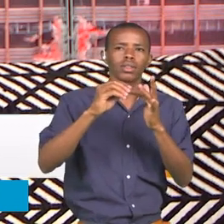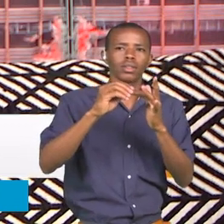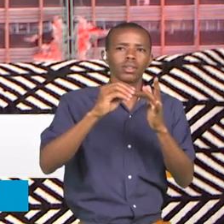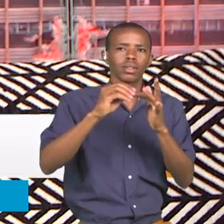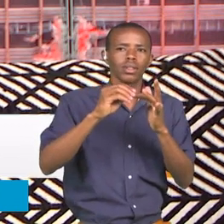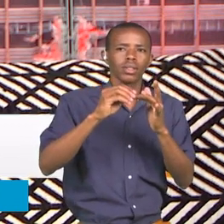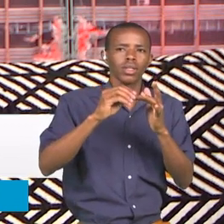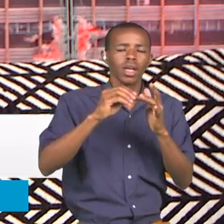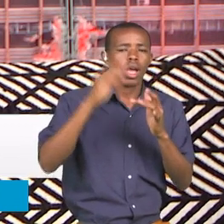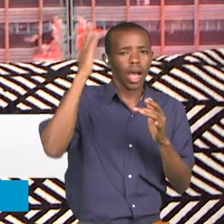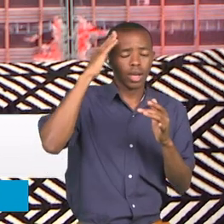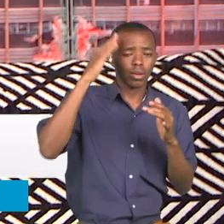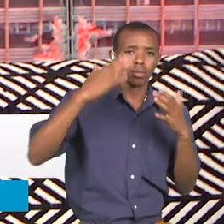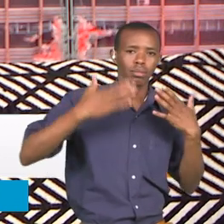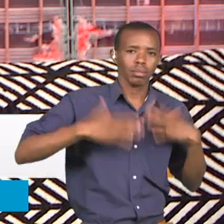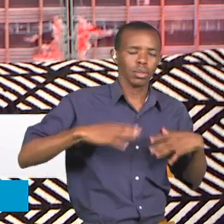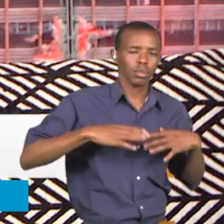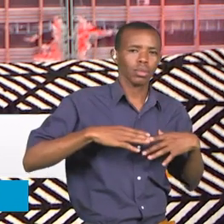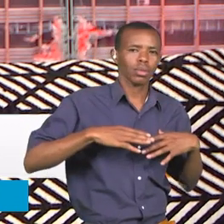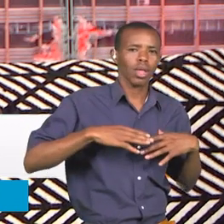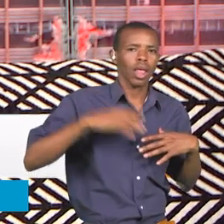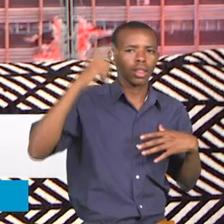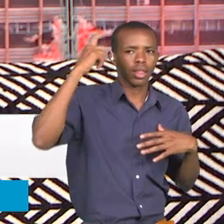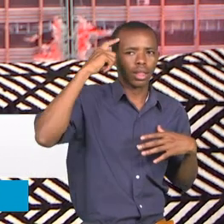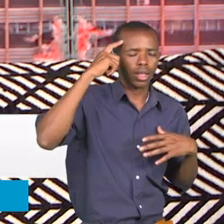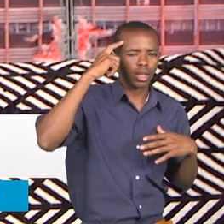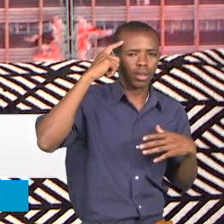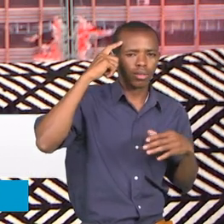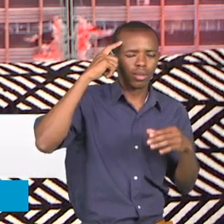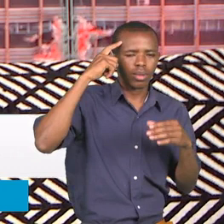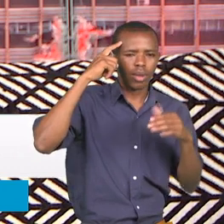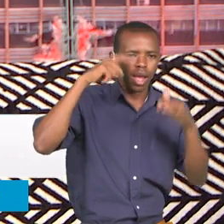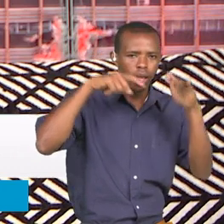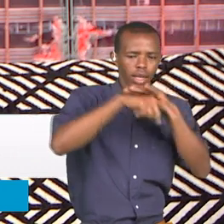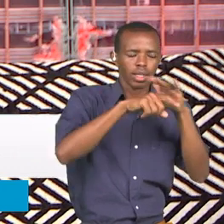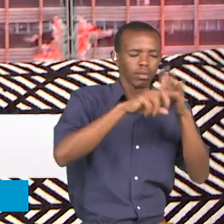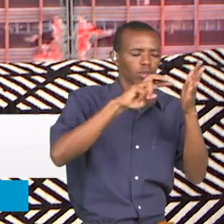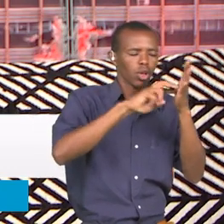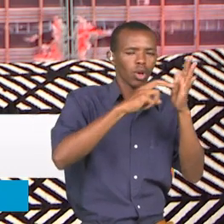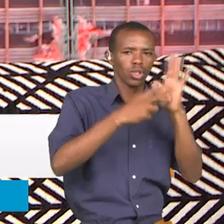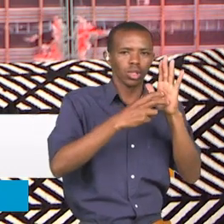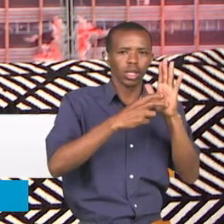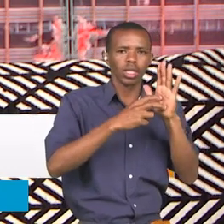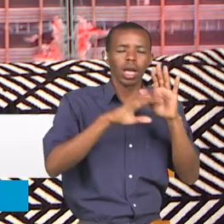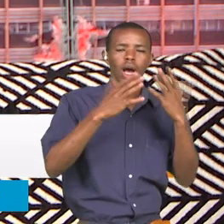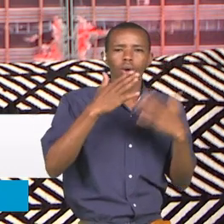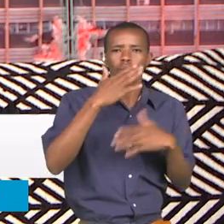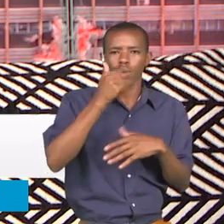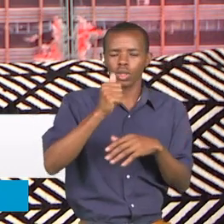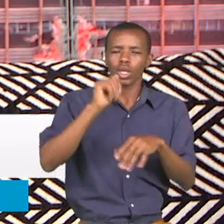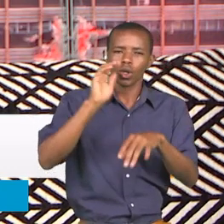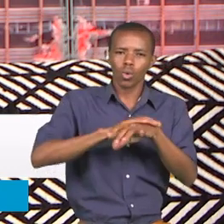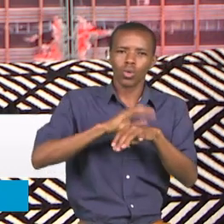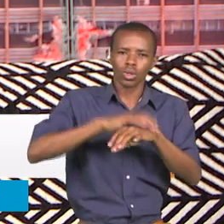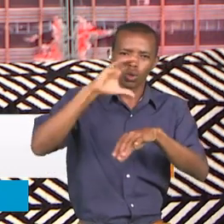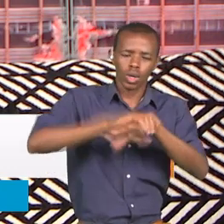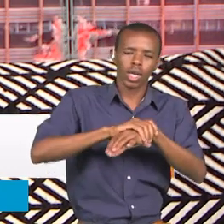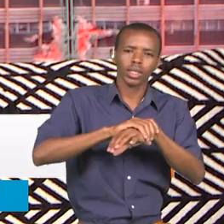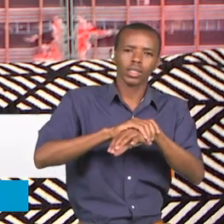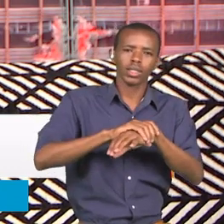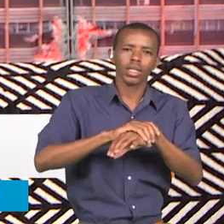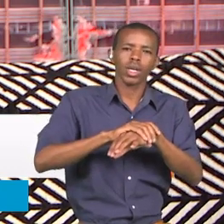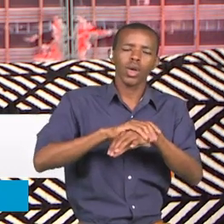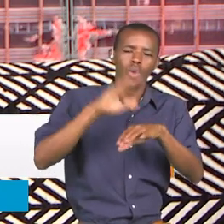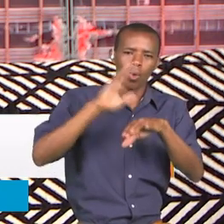a lot of people seem to get into these contracts however they wish. It's usually good to get good legal